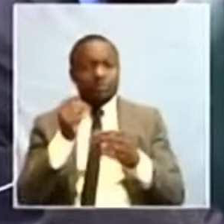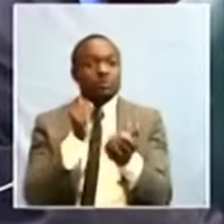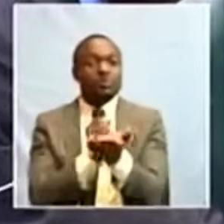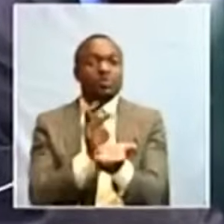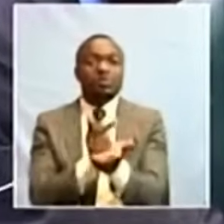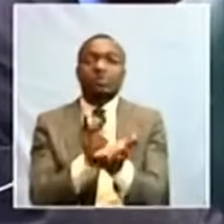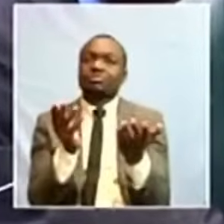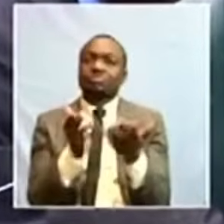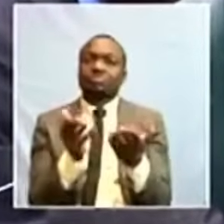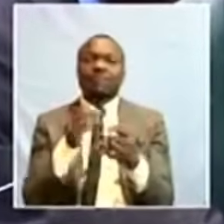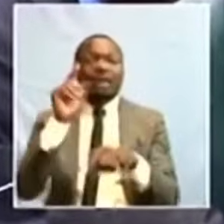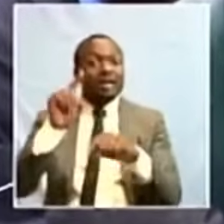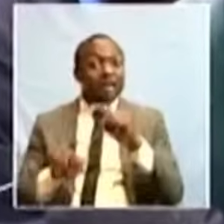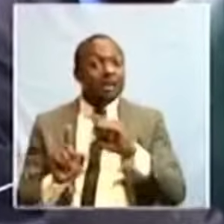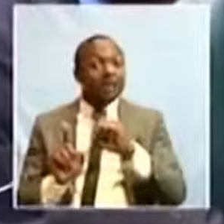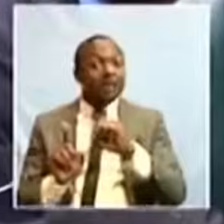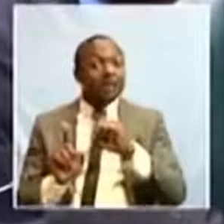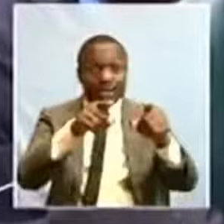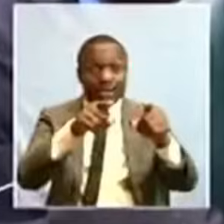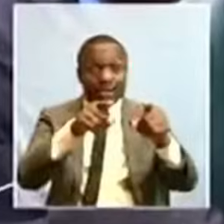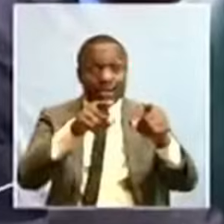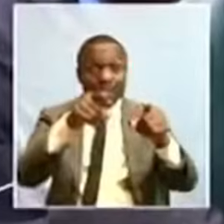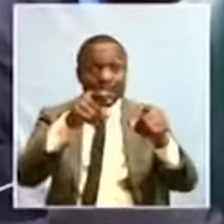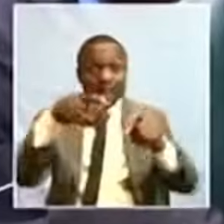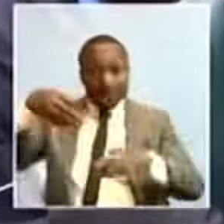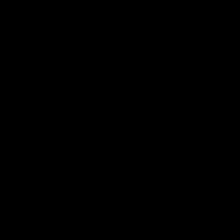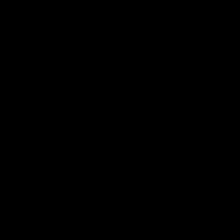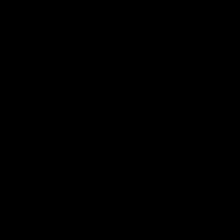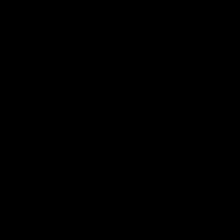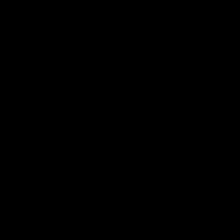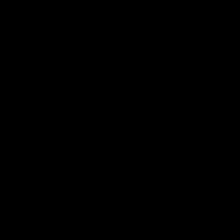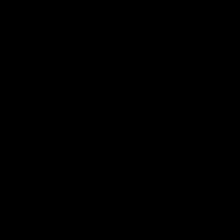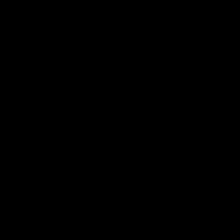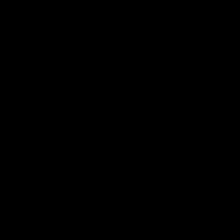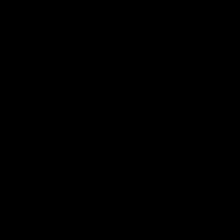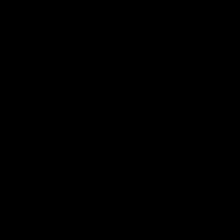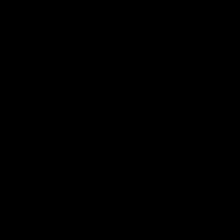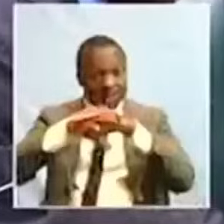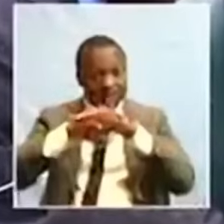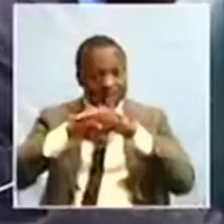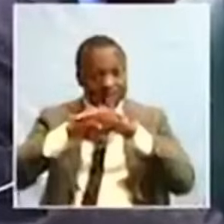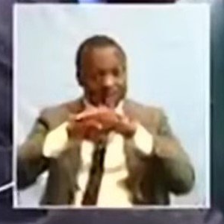Sesheke, neither can they go in just into Namibia to access certain